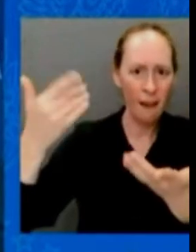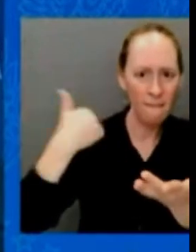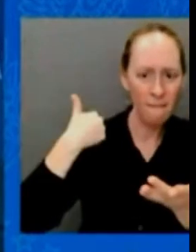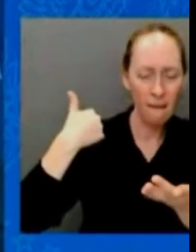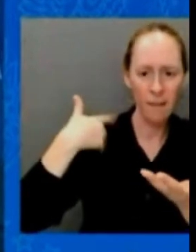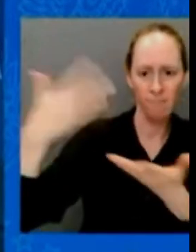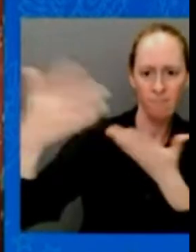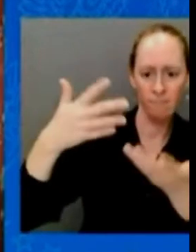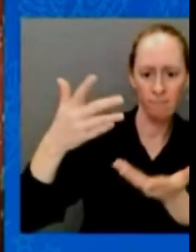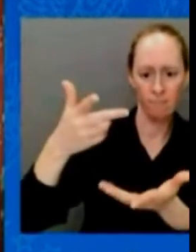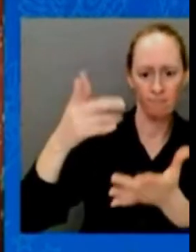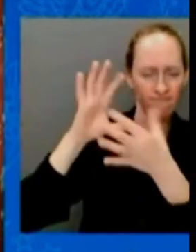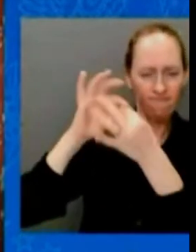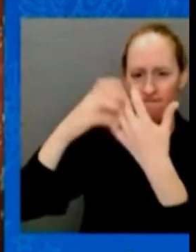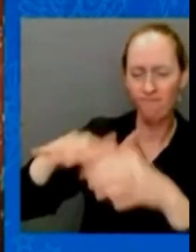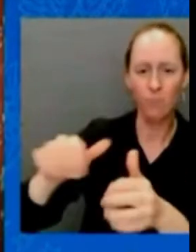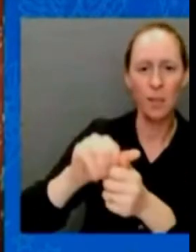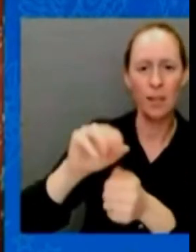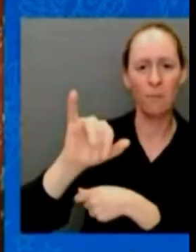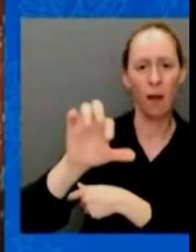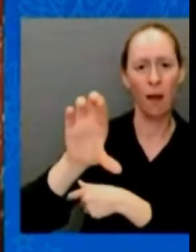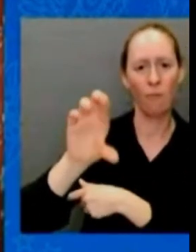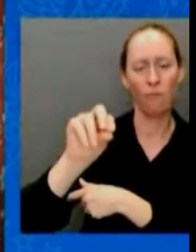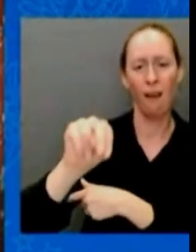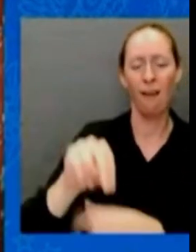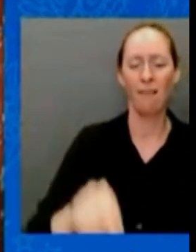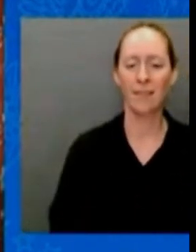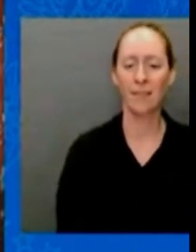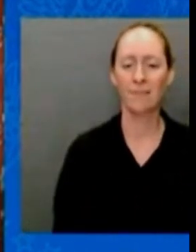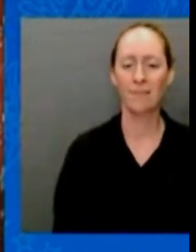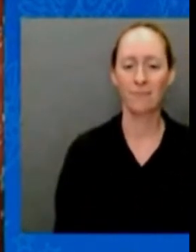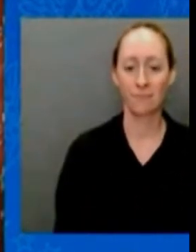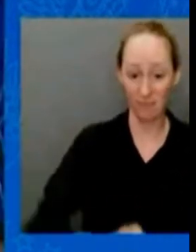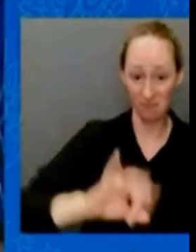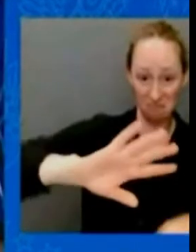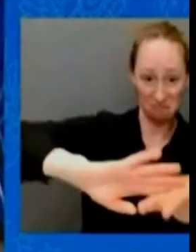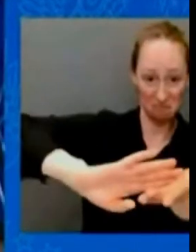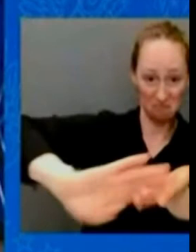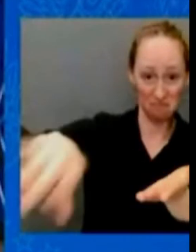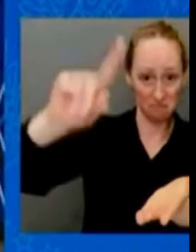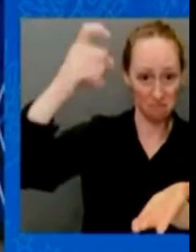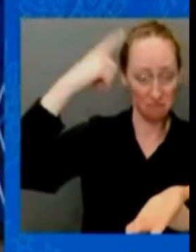your commitment, this would also not be done. So thank you to Governor Hochul.